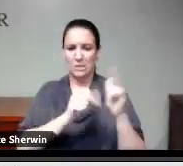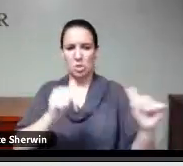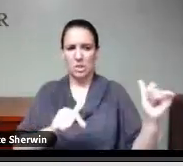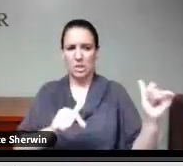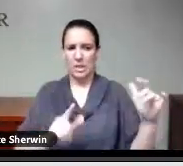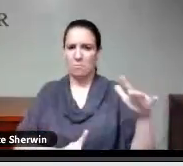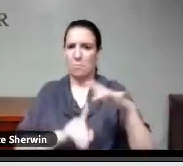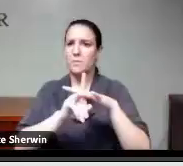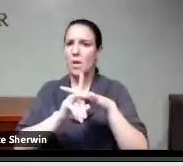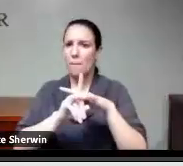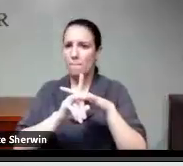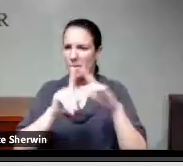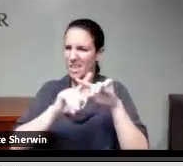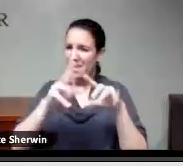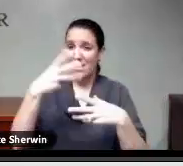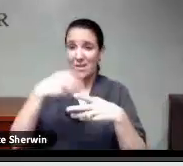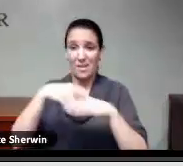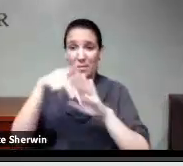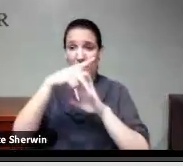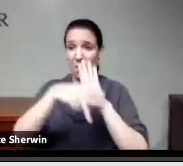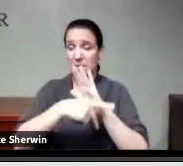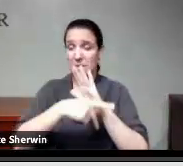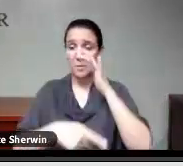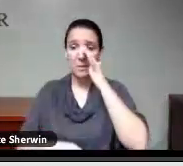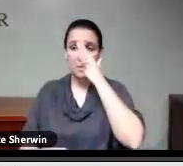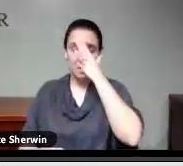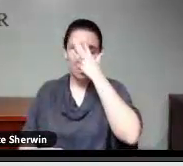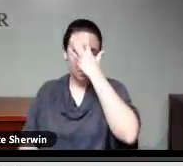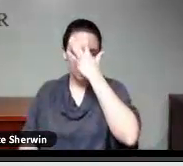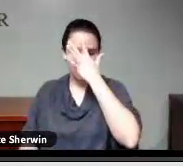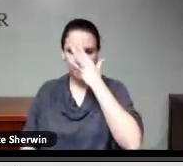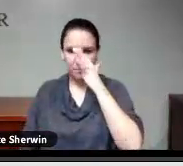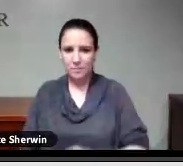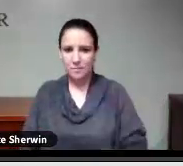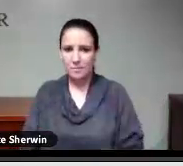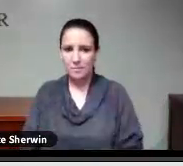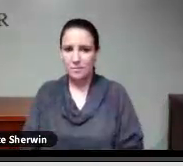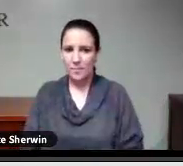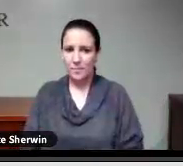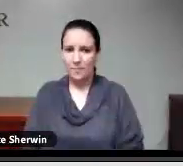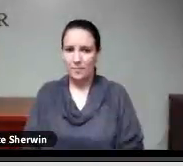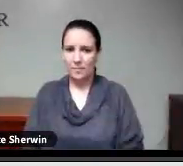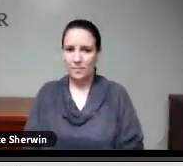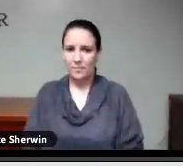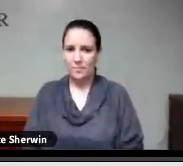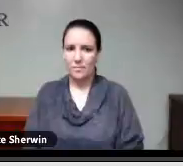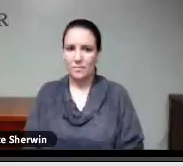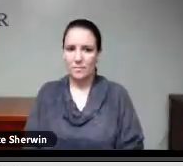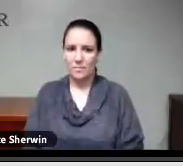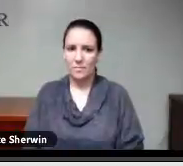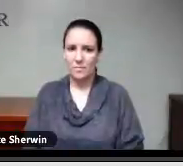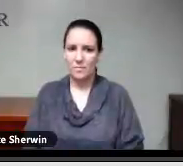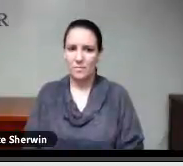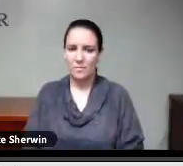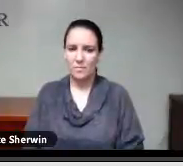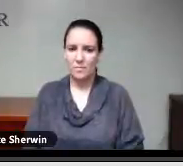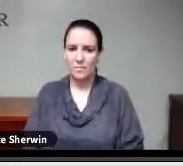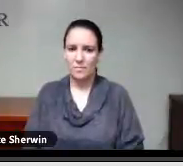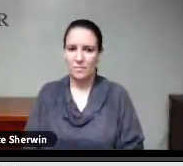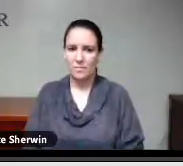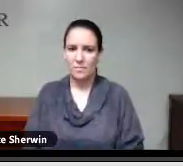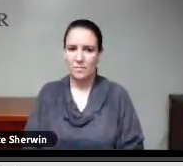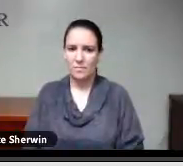in policies and procedures that we don't necessarily think about, and how important it is for us to always have our diversity lenses